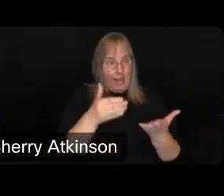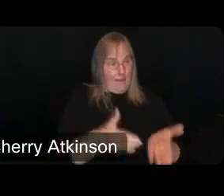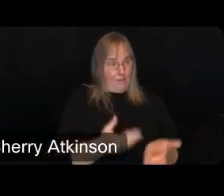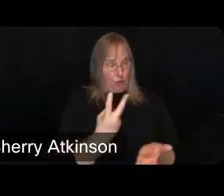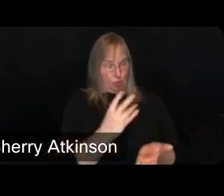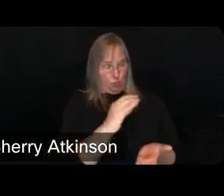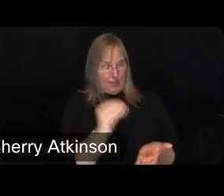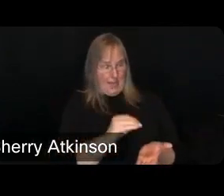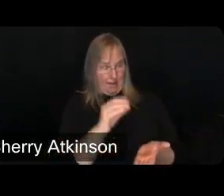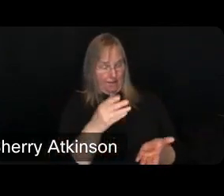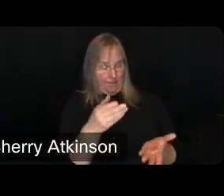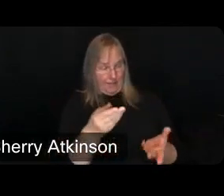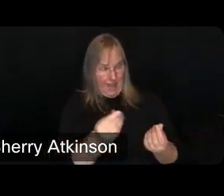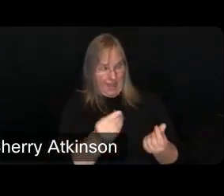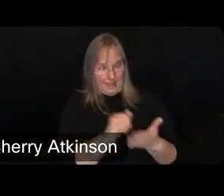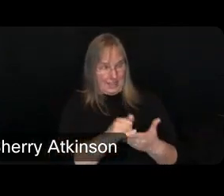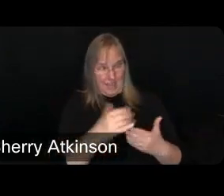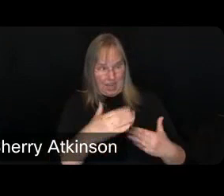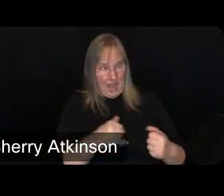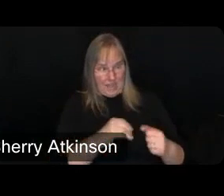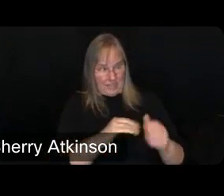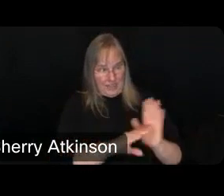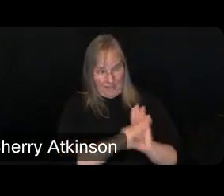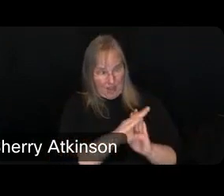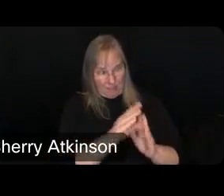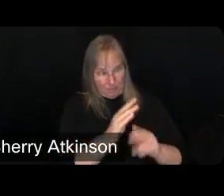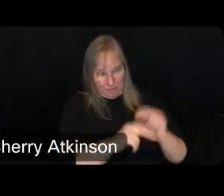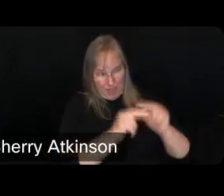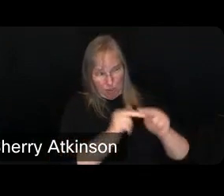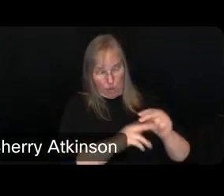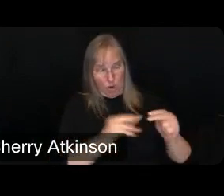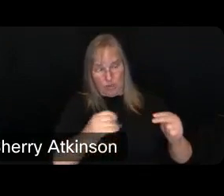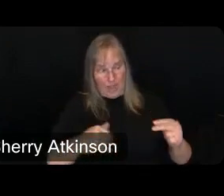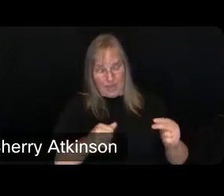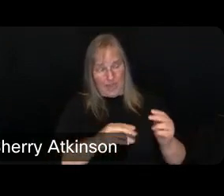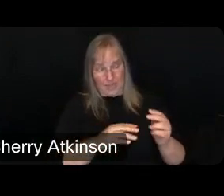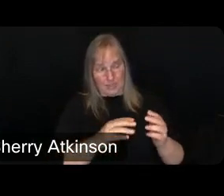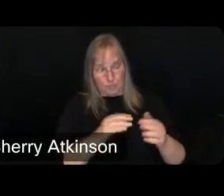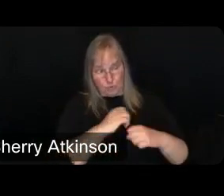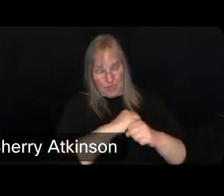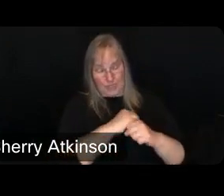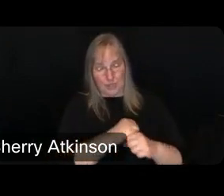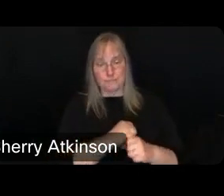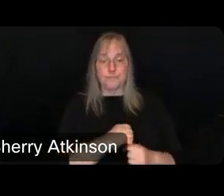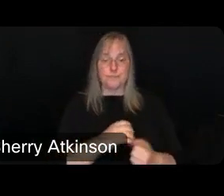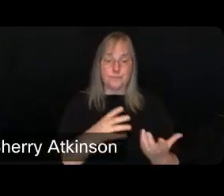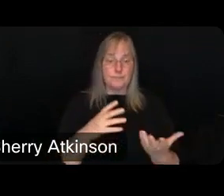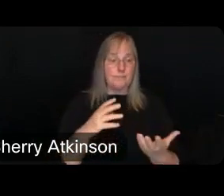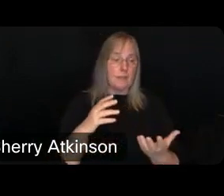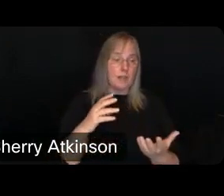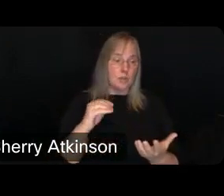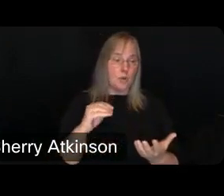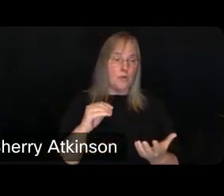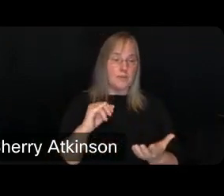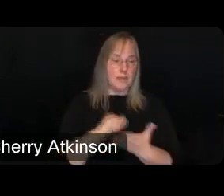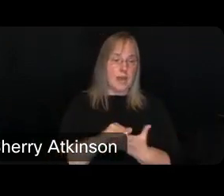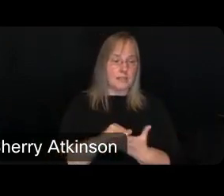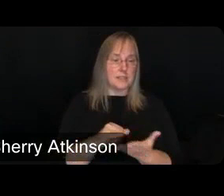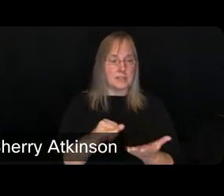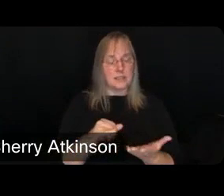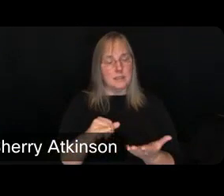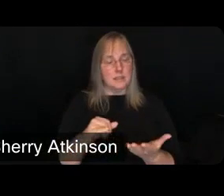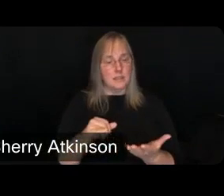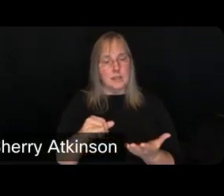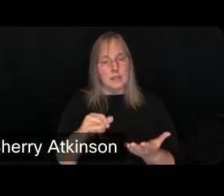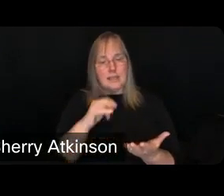undeveloped or unprotected, so much of this plan focused on our redevelopment opportunities and infill development. So that's not necessarily